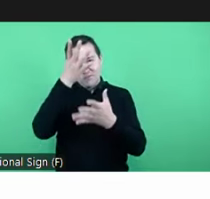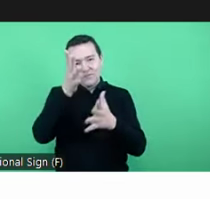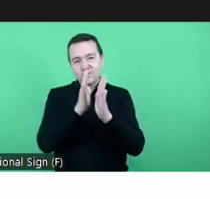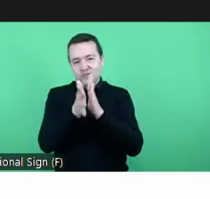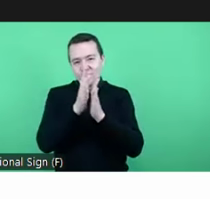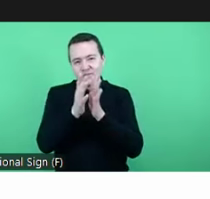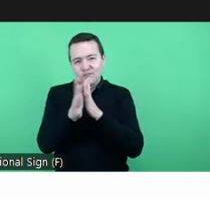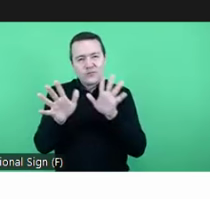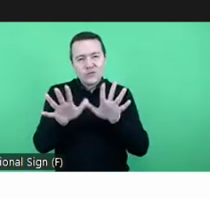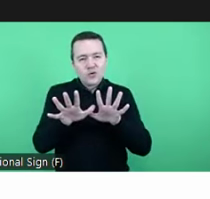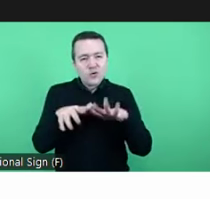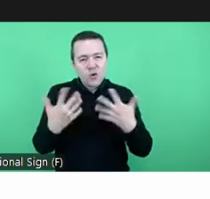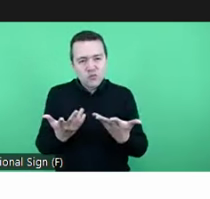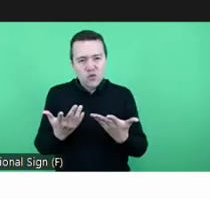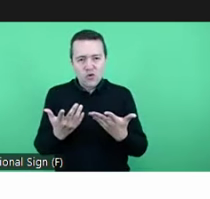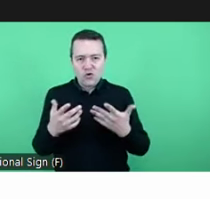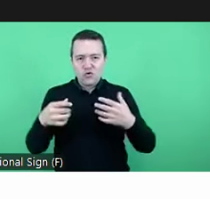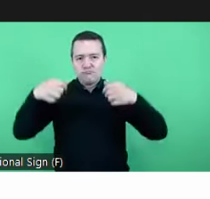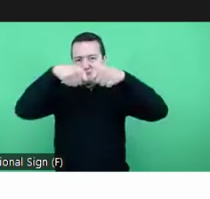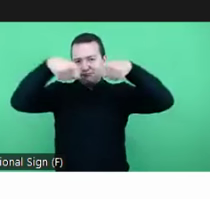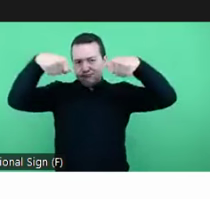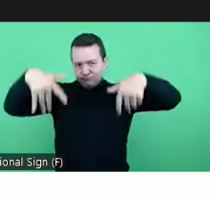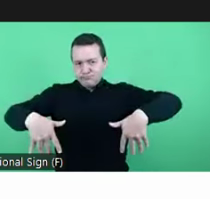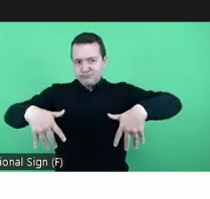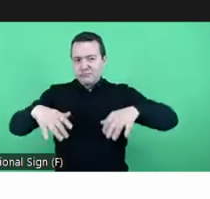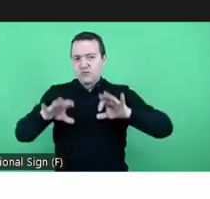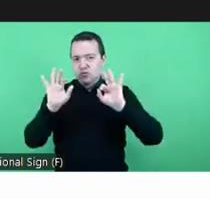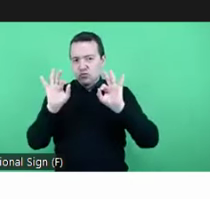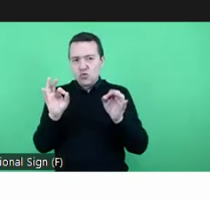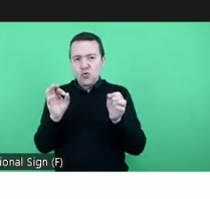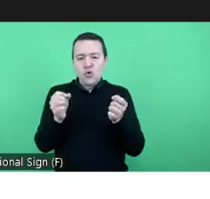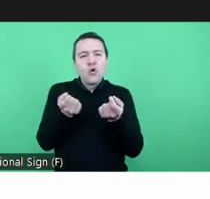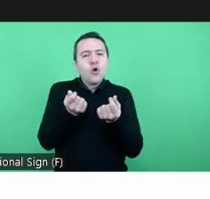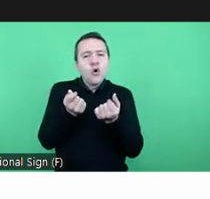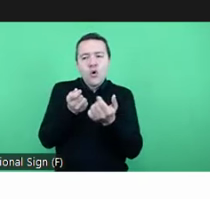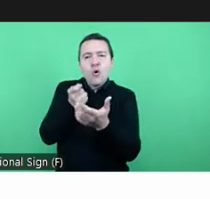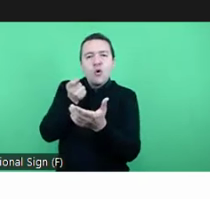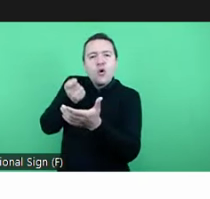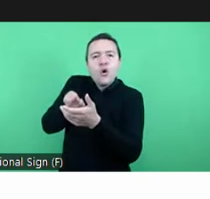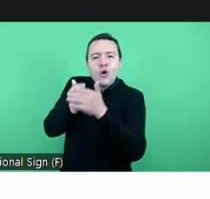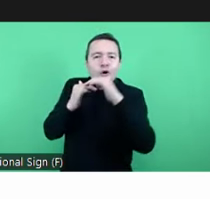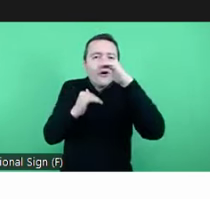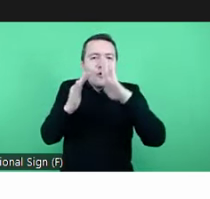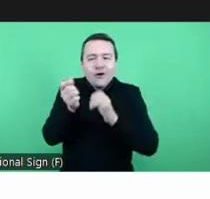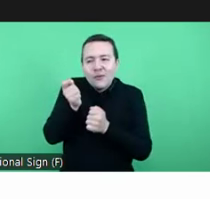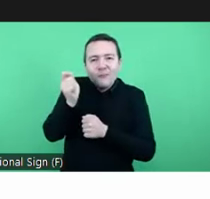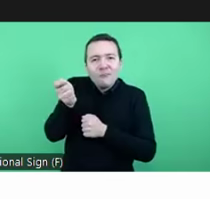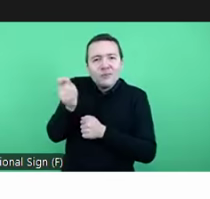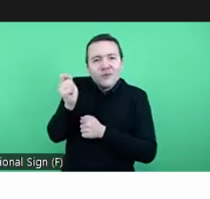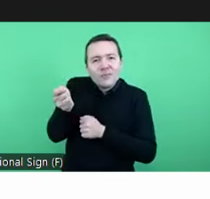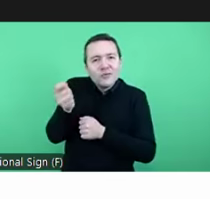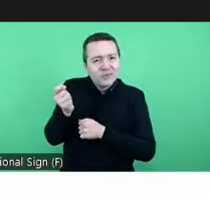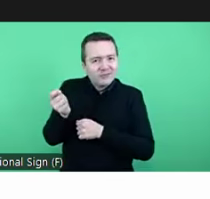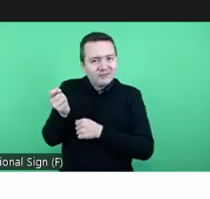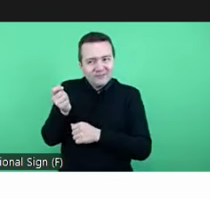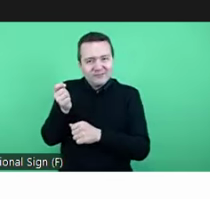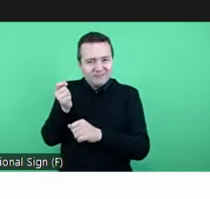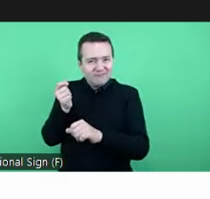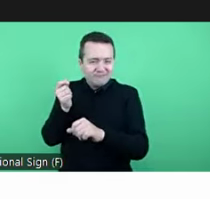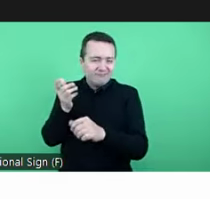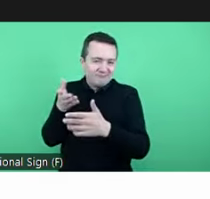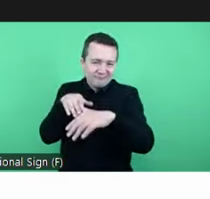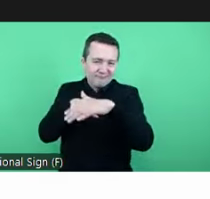tema de cuál es la política de tasas how it moderadoras que works se and what aplica aquí is en nuestro the país. moderating rate policy that is Y